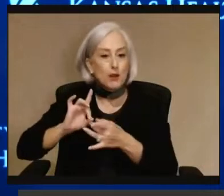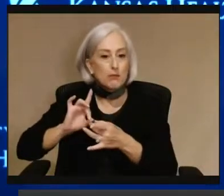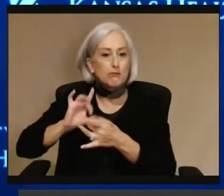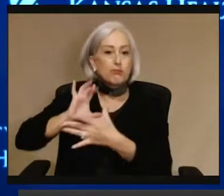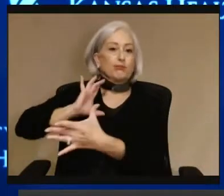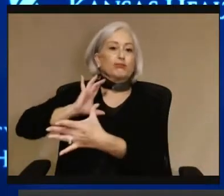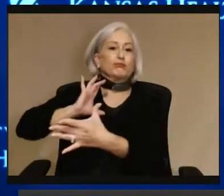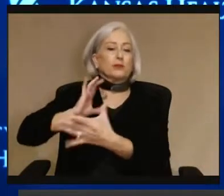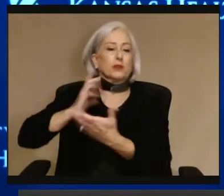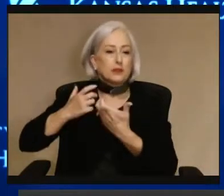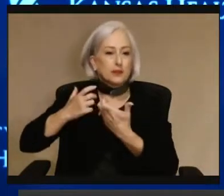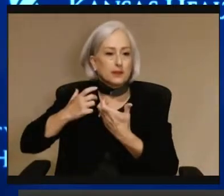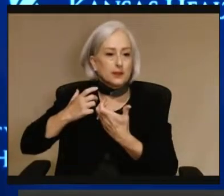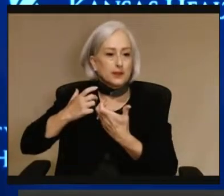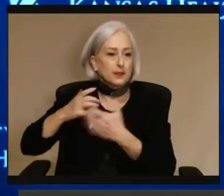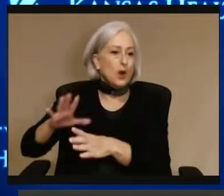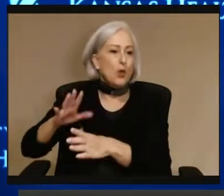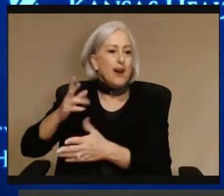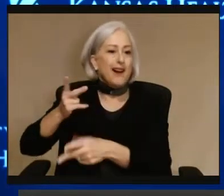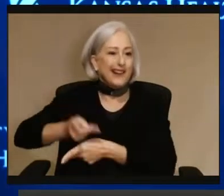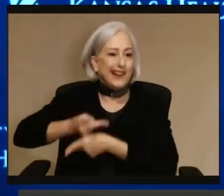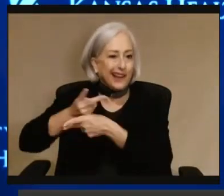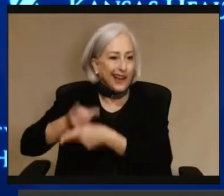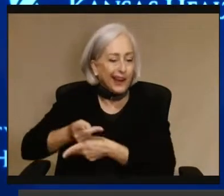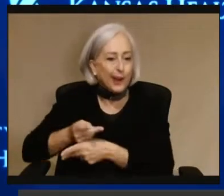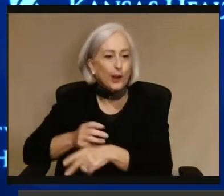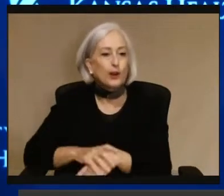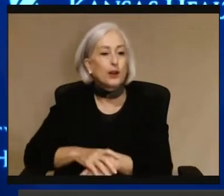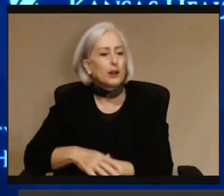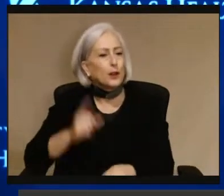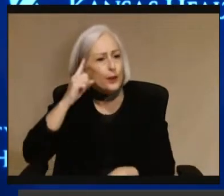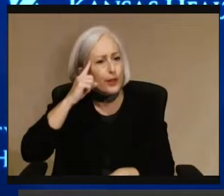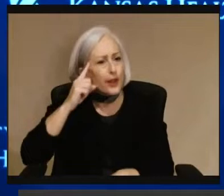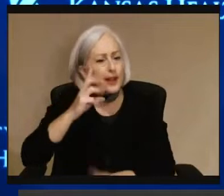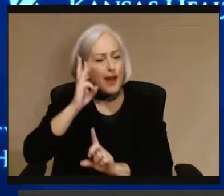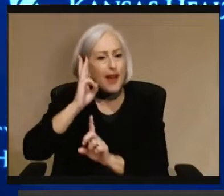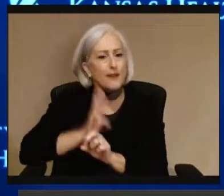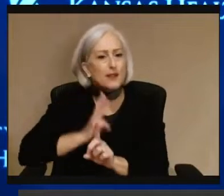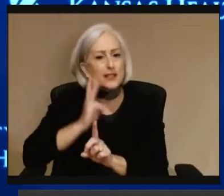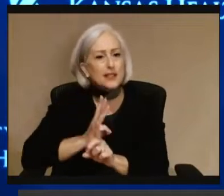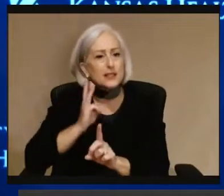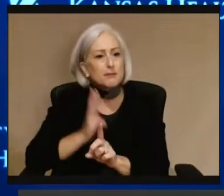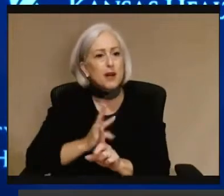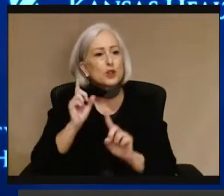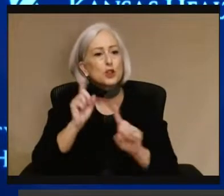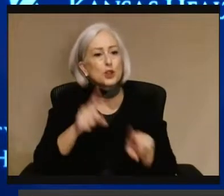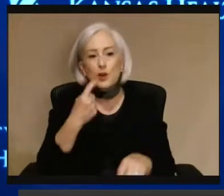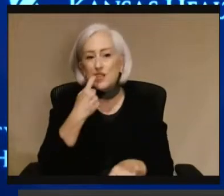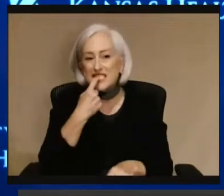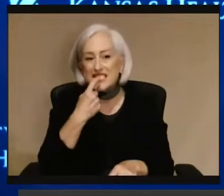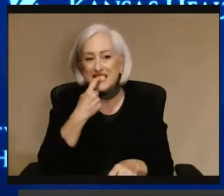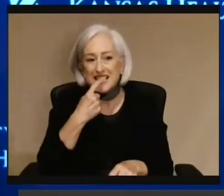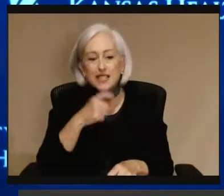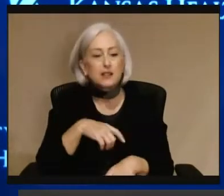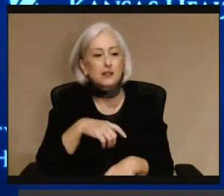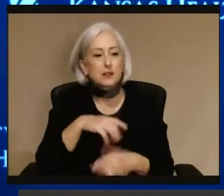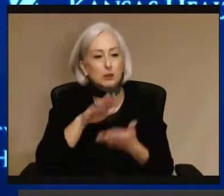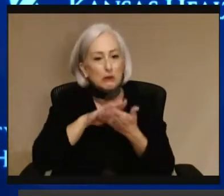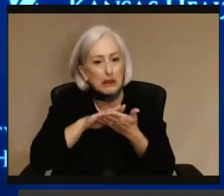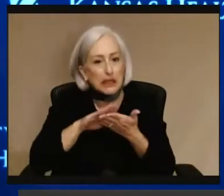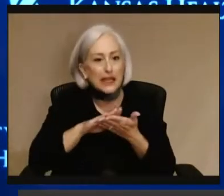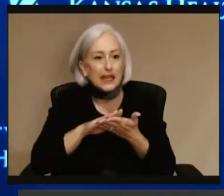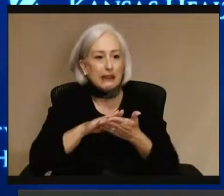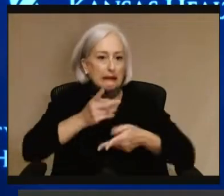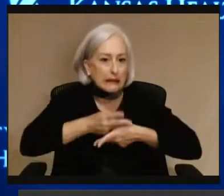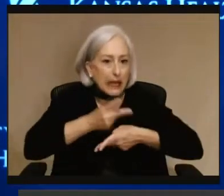think about every 6 months, you're supposed to go to the dentist for your teeth that you're chewing with right now. It's like preventative